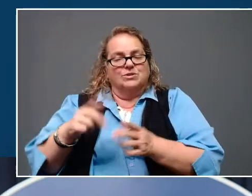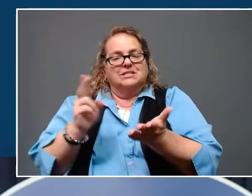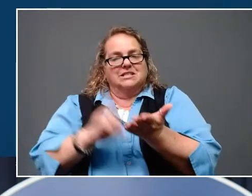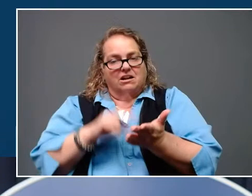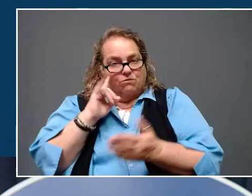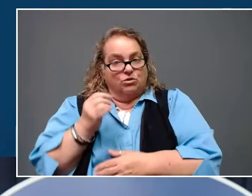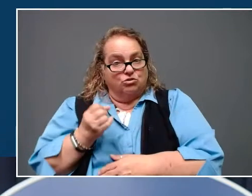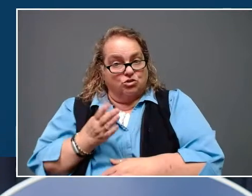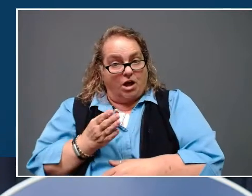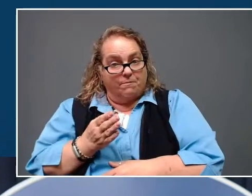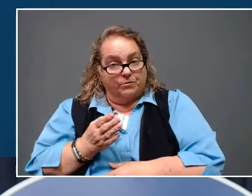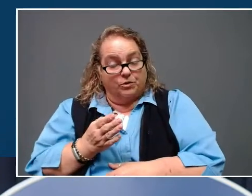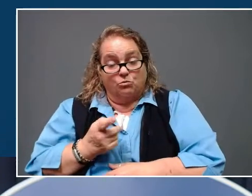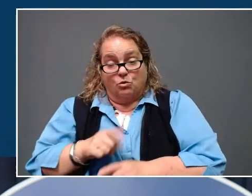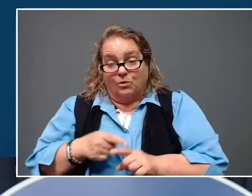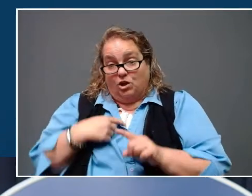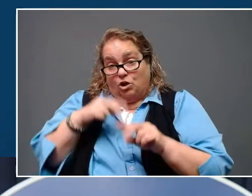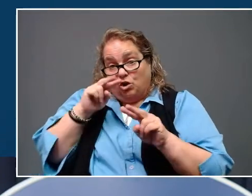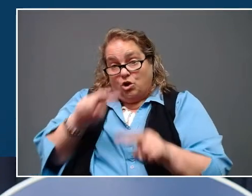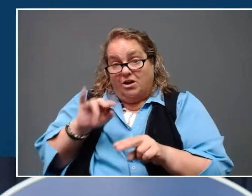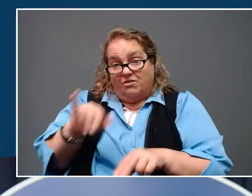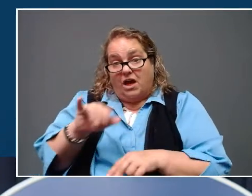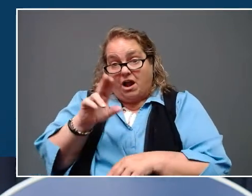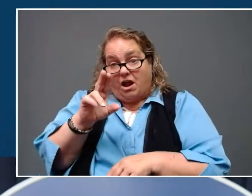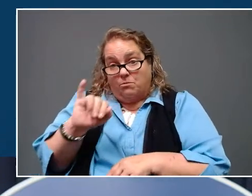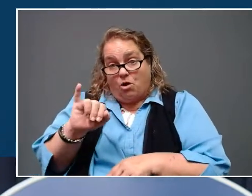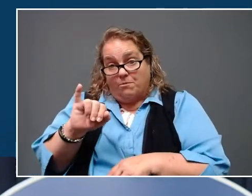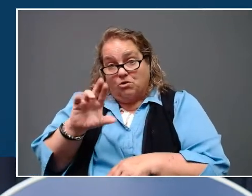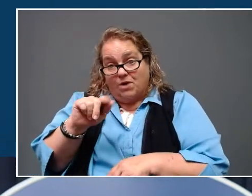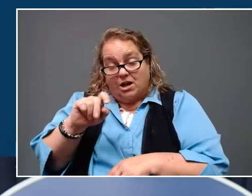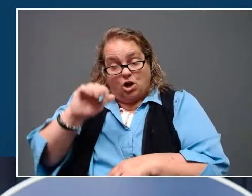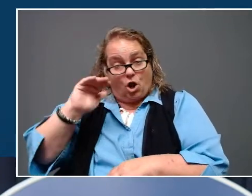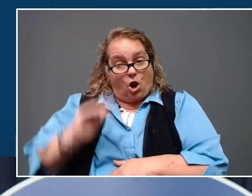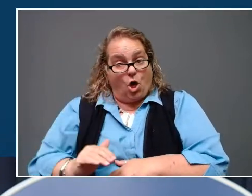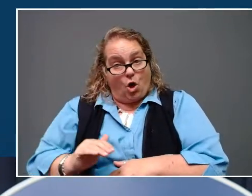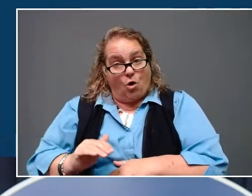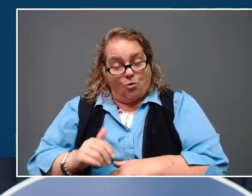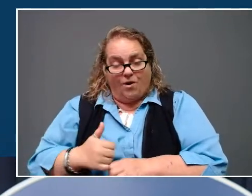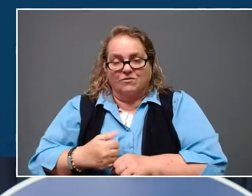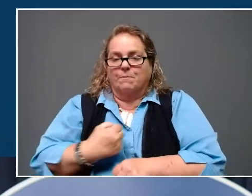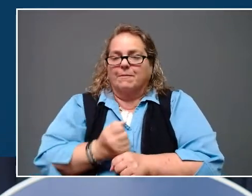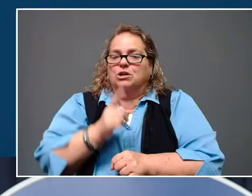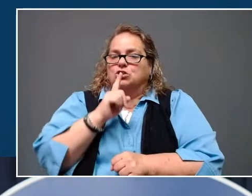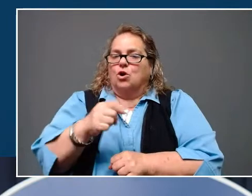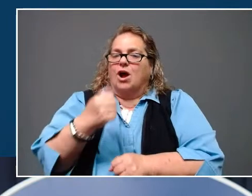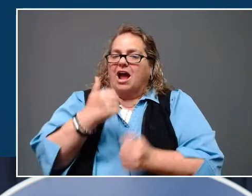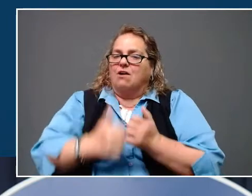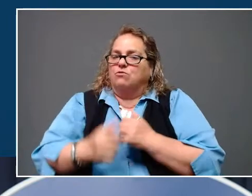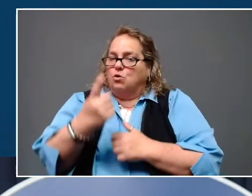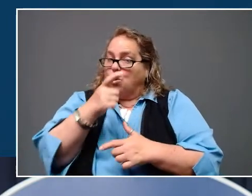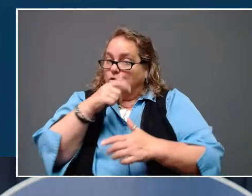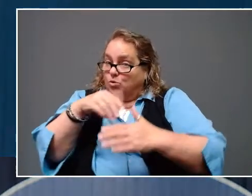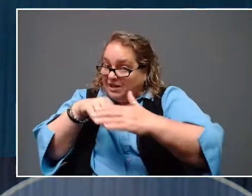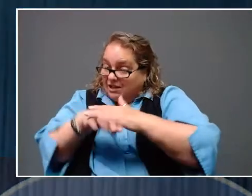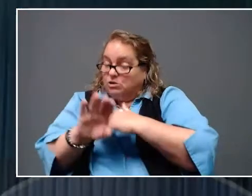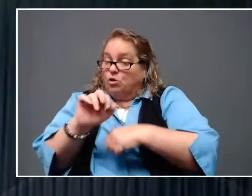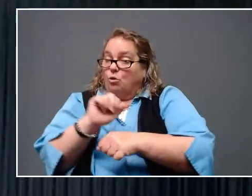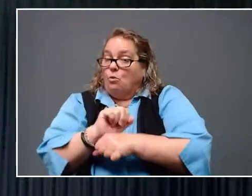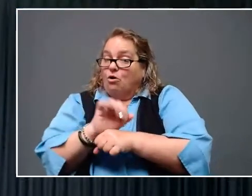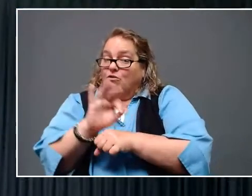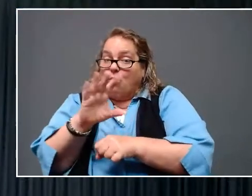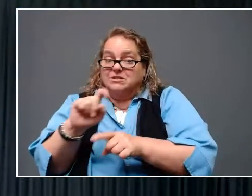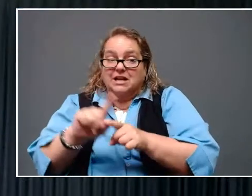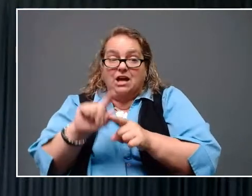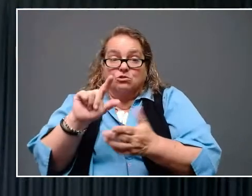that unemployment rate being the lowest ever, that means we got to make sure that everybody entering the workforce, like these graduating